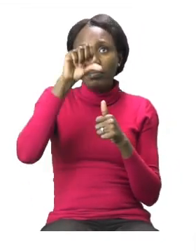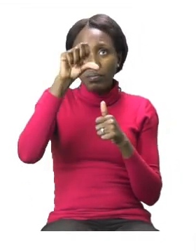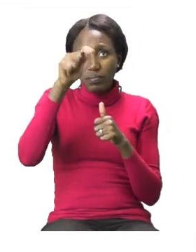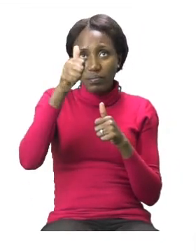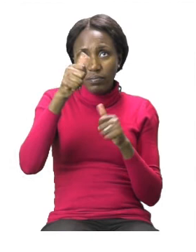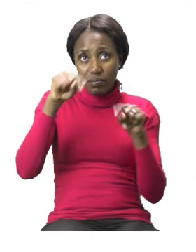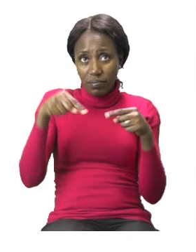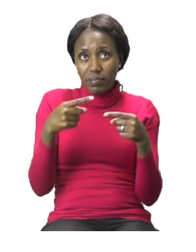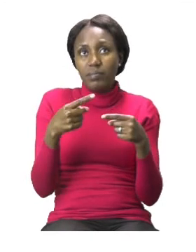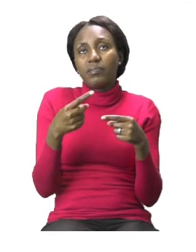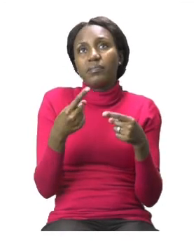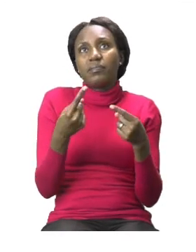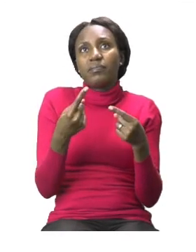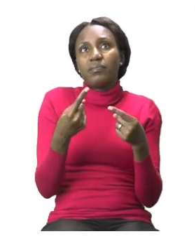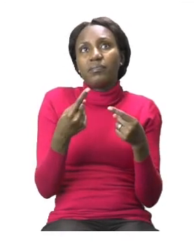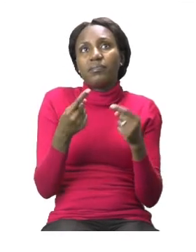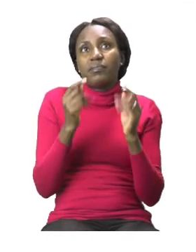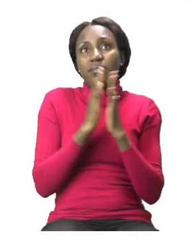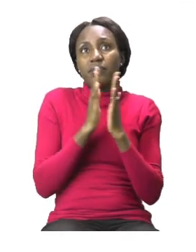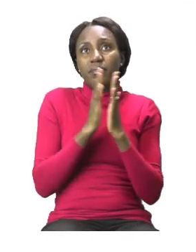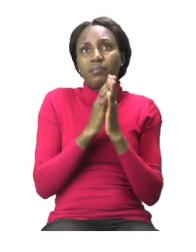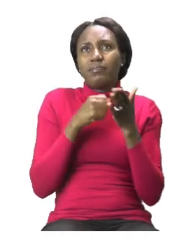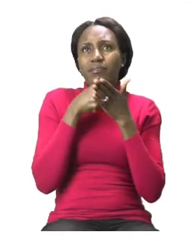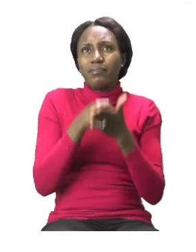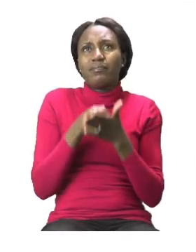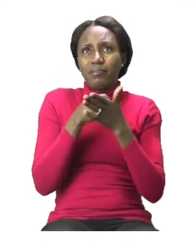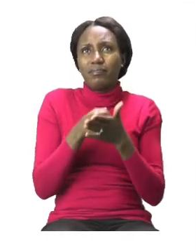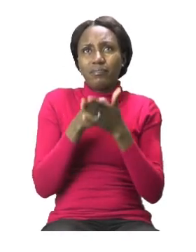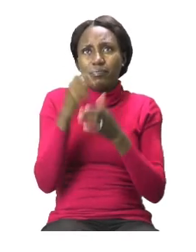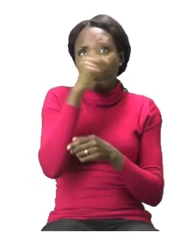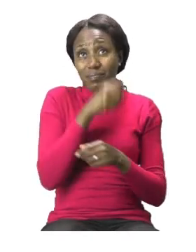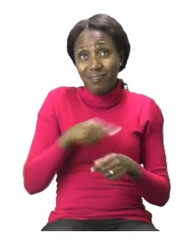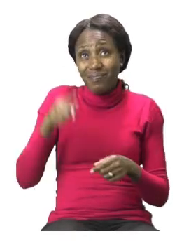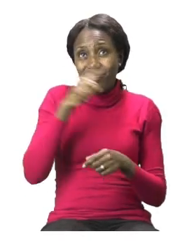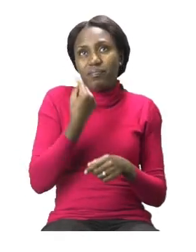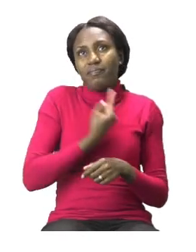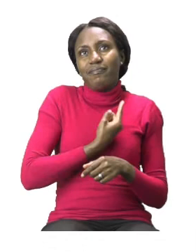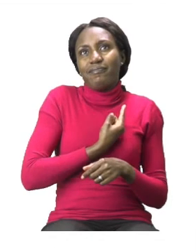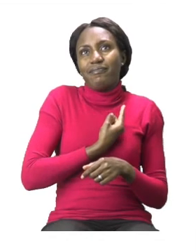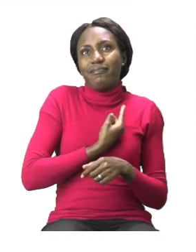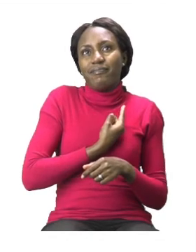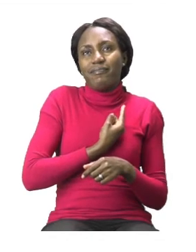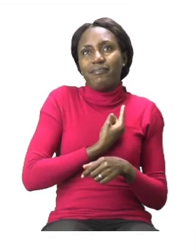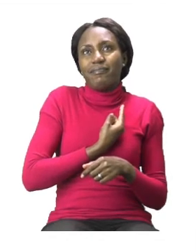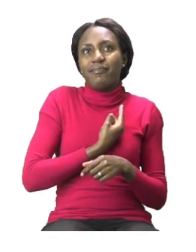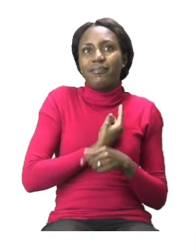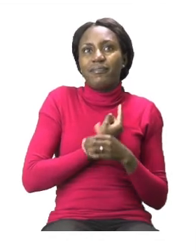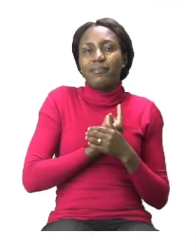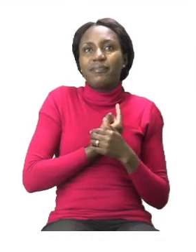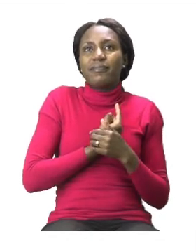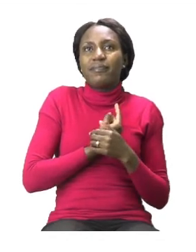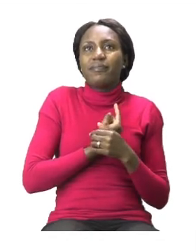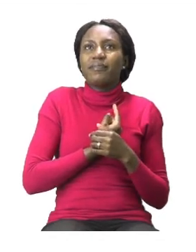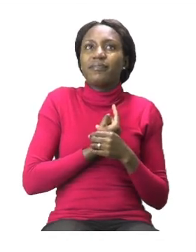that you're going to need for a house, please can you try and circle by yourselves. In the meantime,